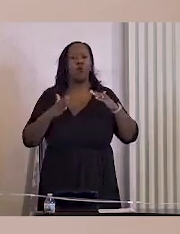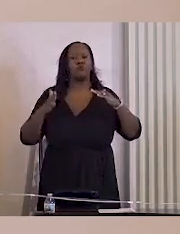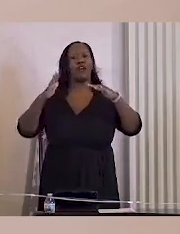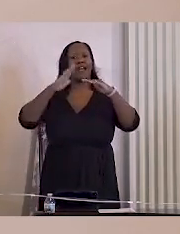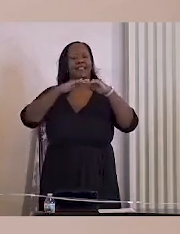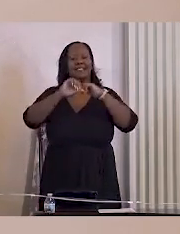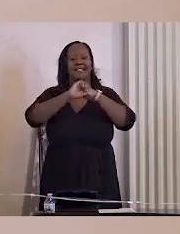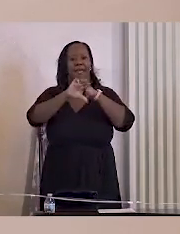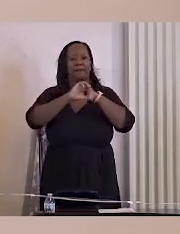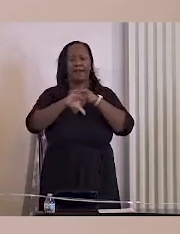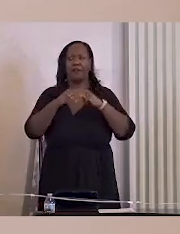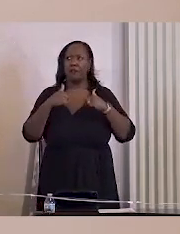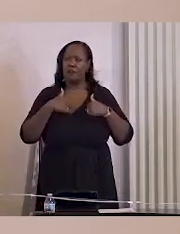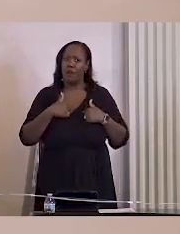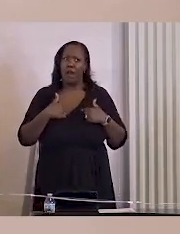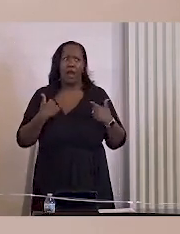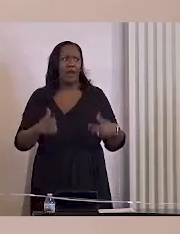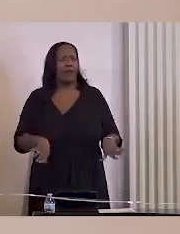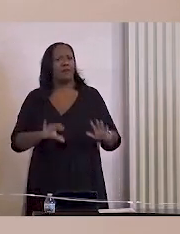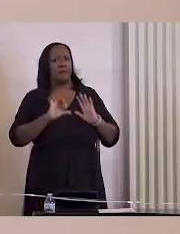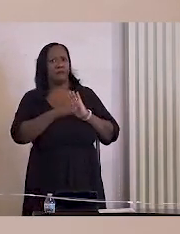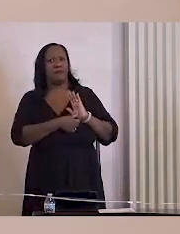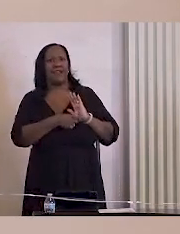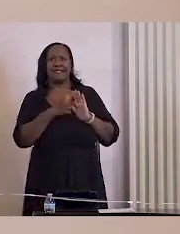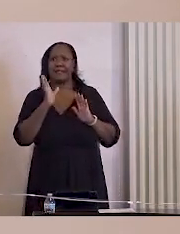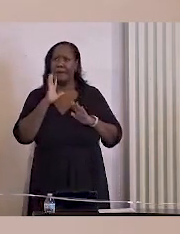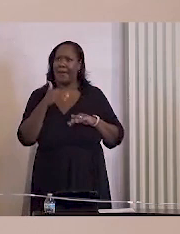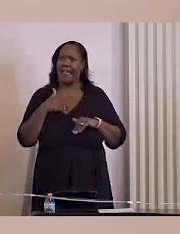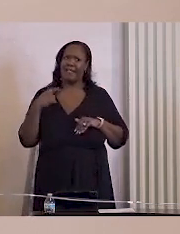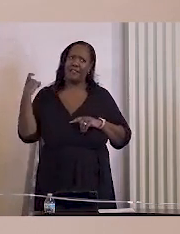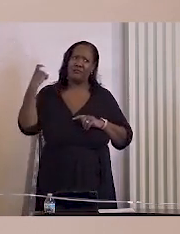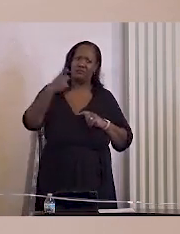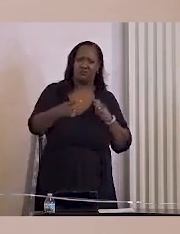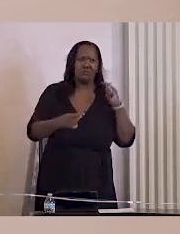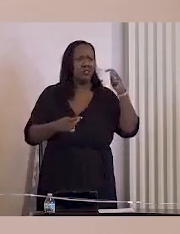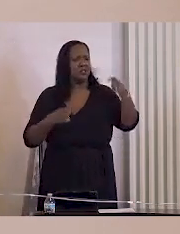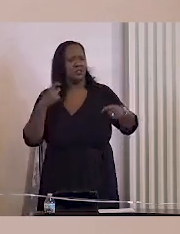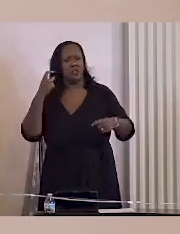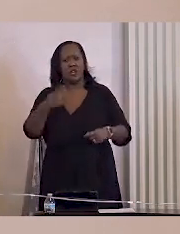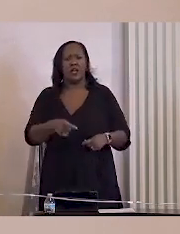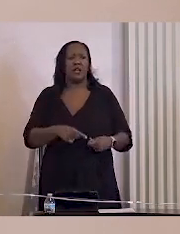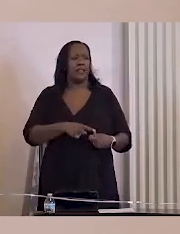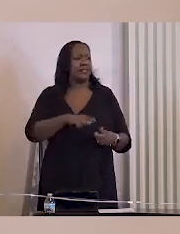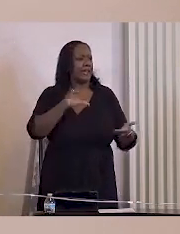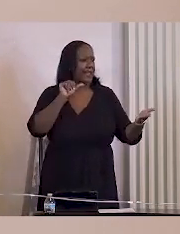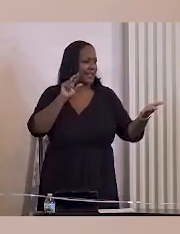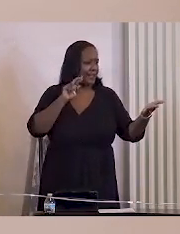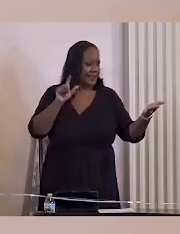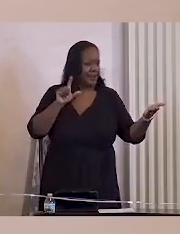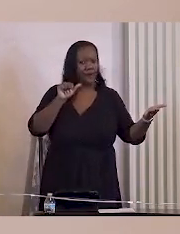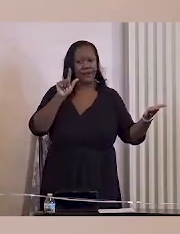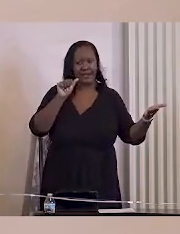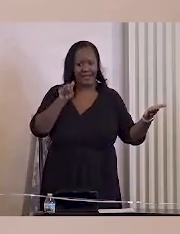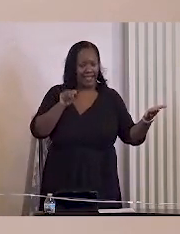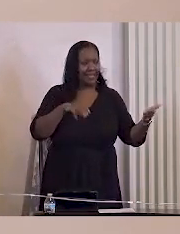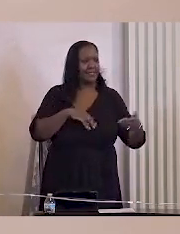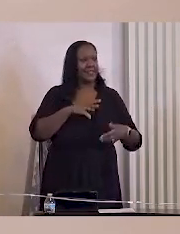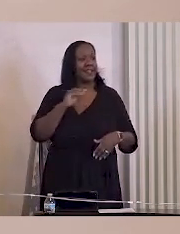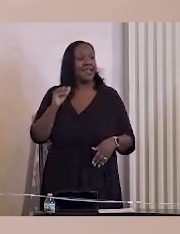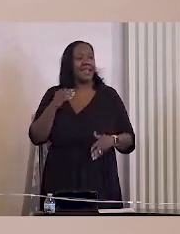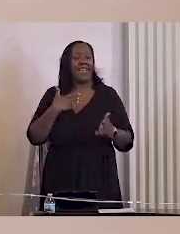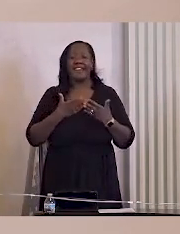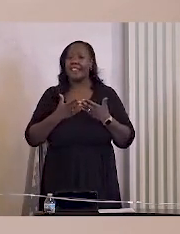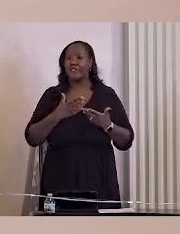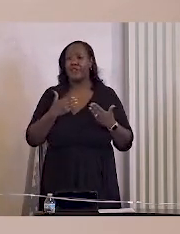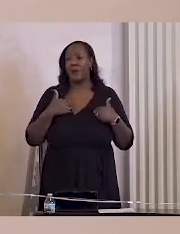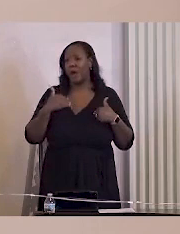so impressed with the generous pledges already made by early and major donors like Carolyn Allen. And even though I